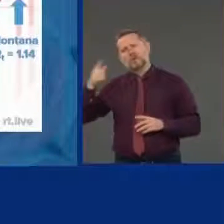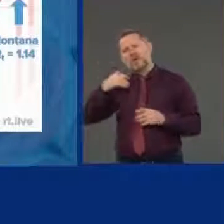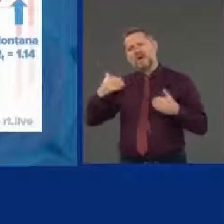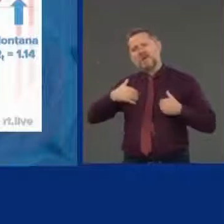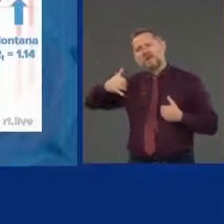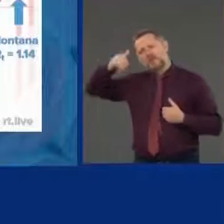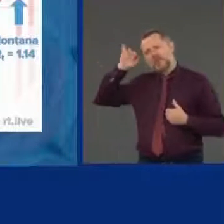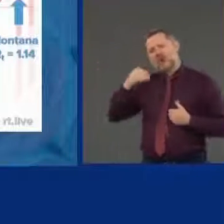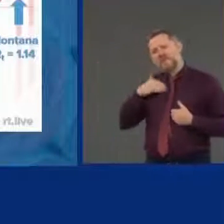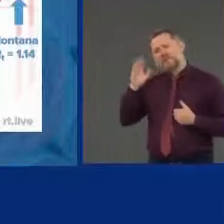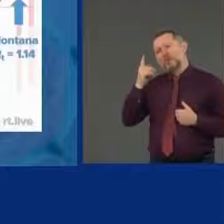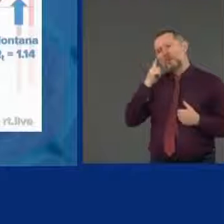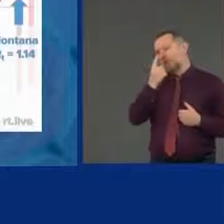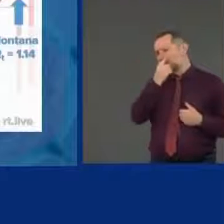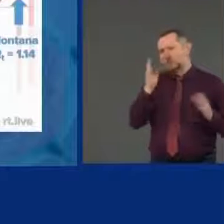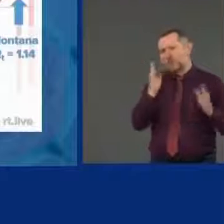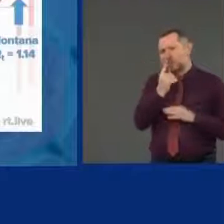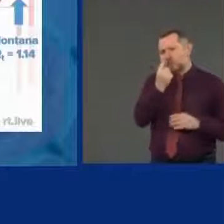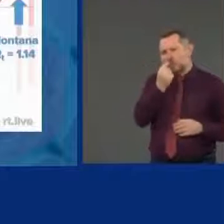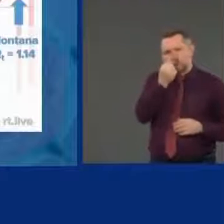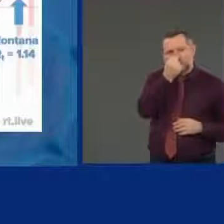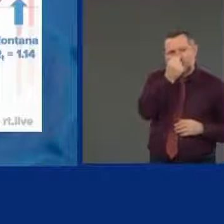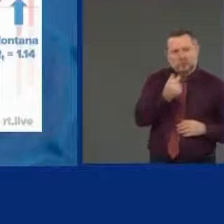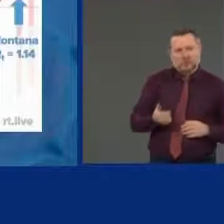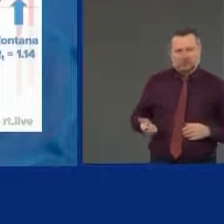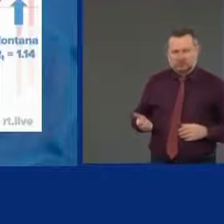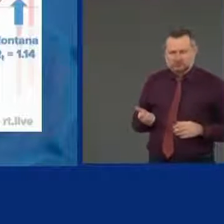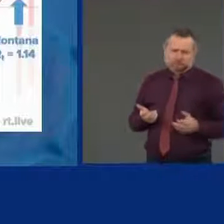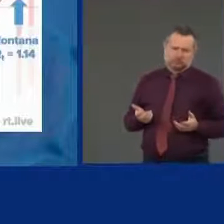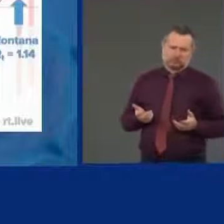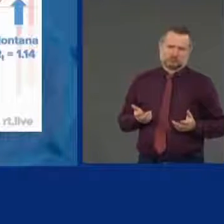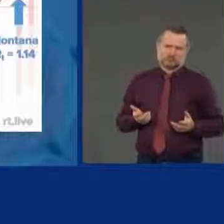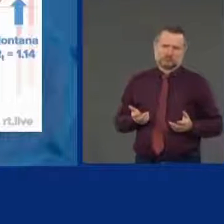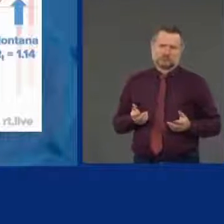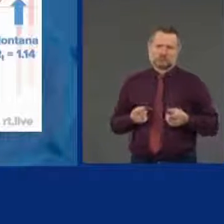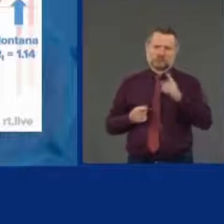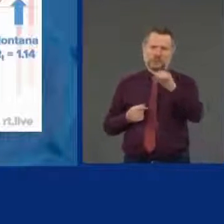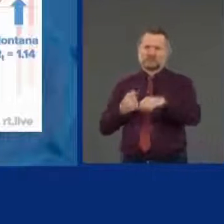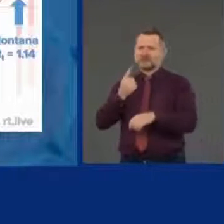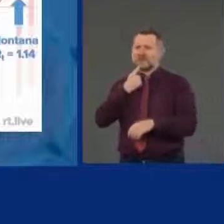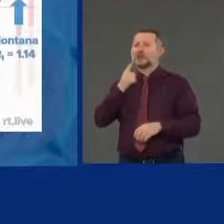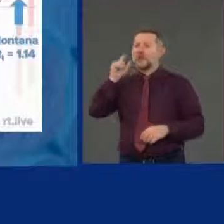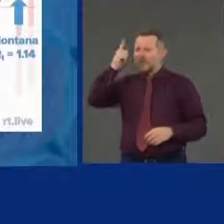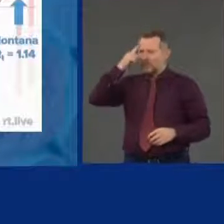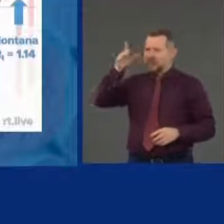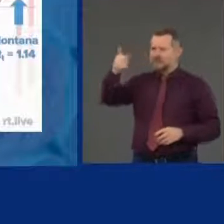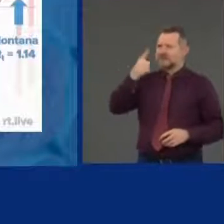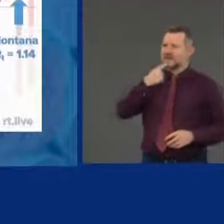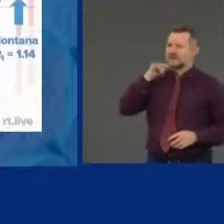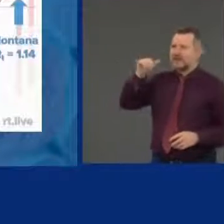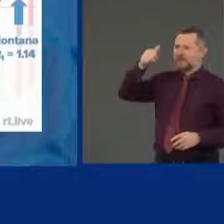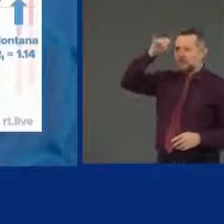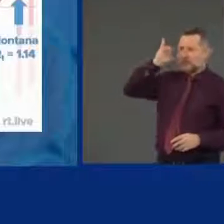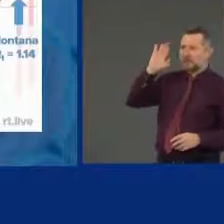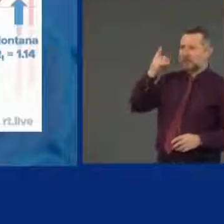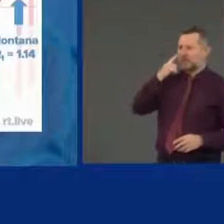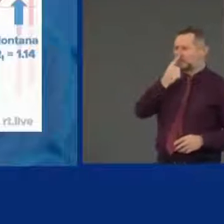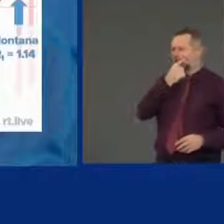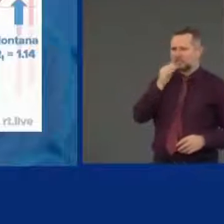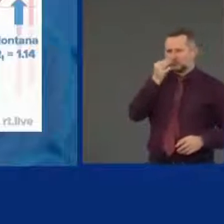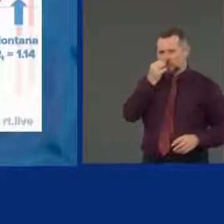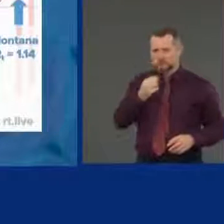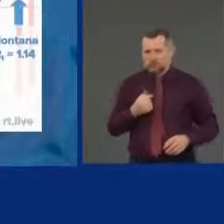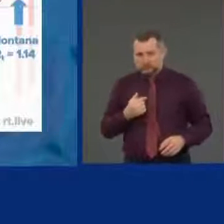button nose. Now, you can say, governor says he has blonde hair, blue eyes, and tiny button nose. I would say you might